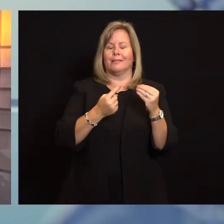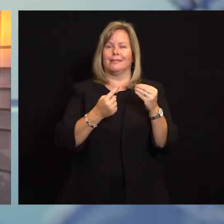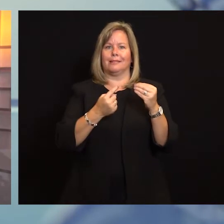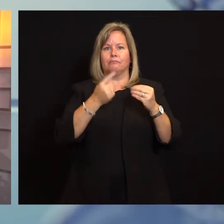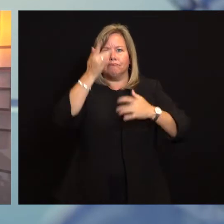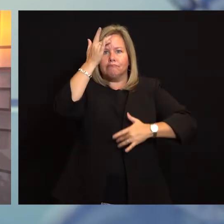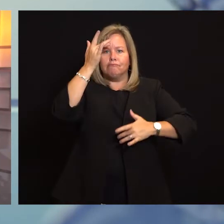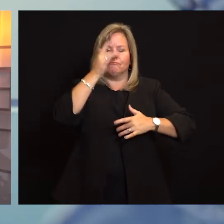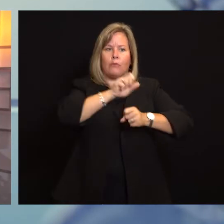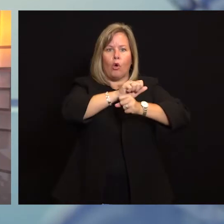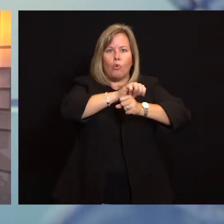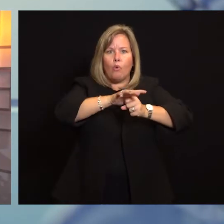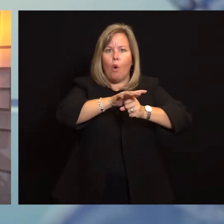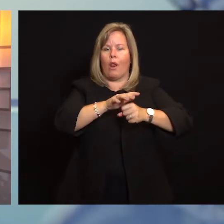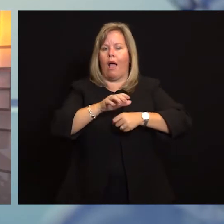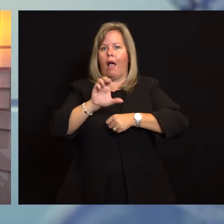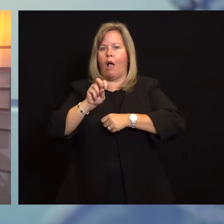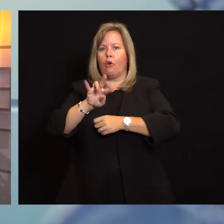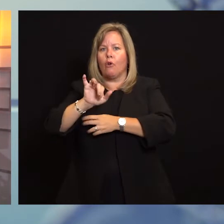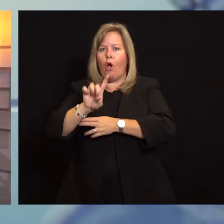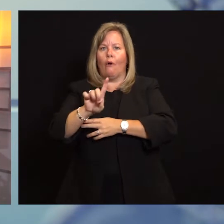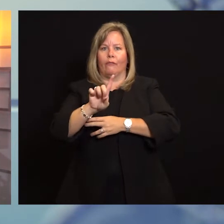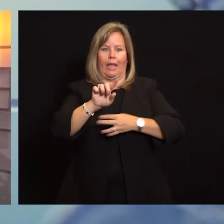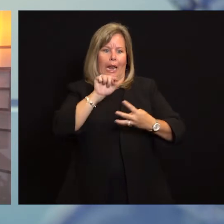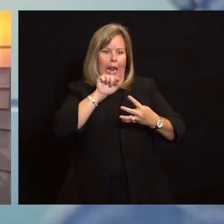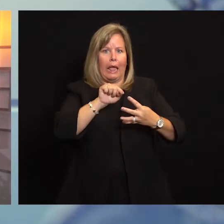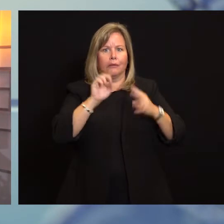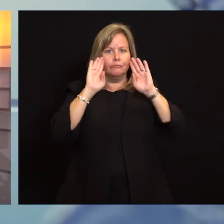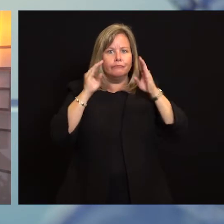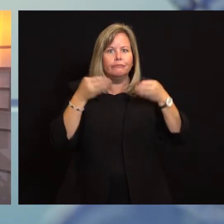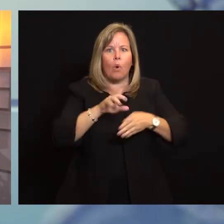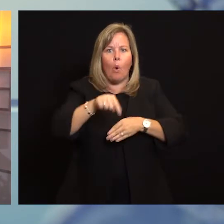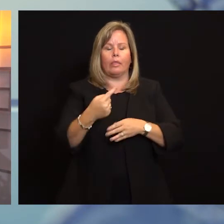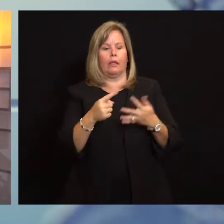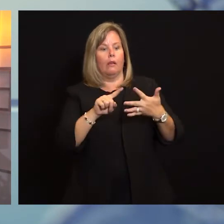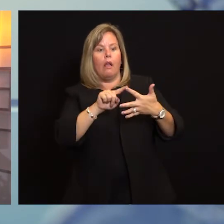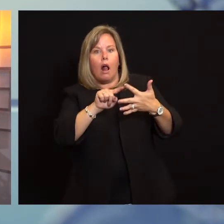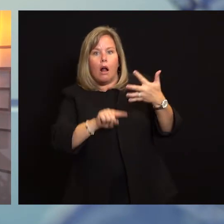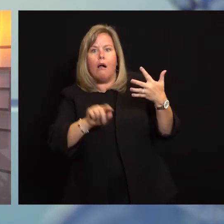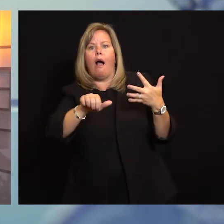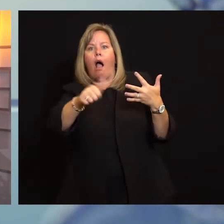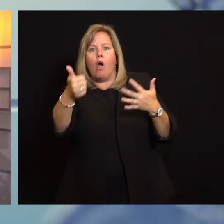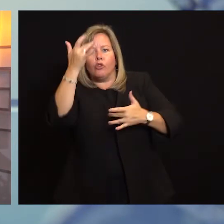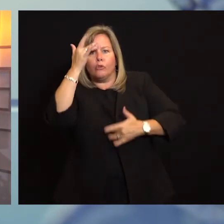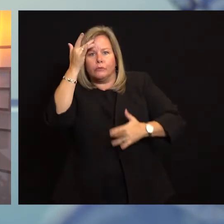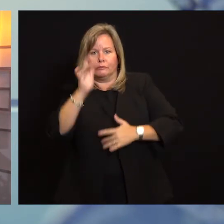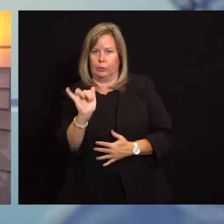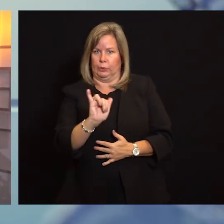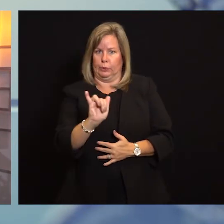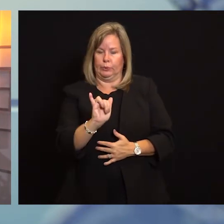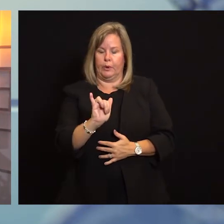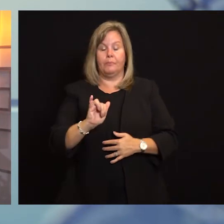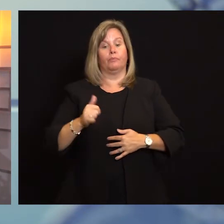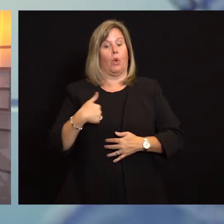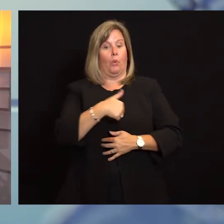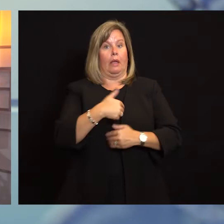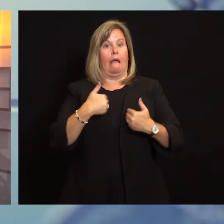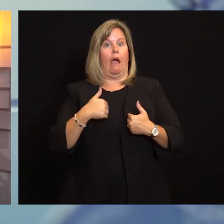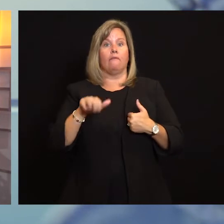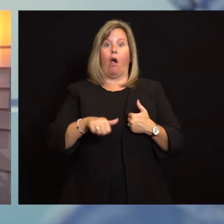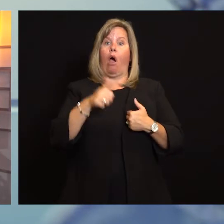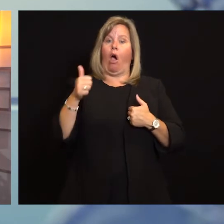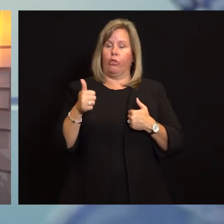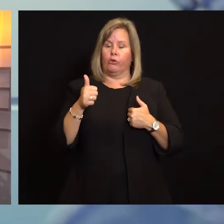County. So as we proceed with these weekly updates, I'm going to continue to add some more content on different